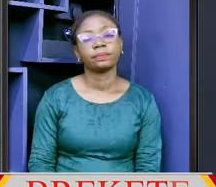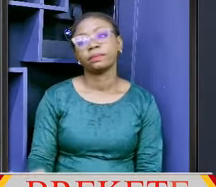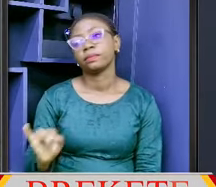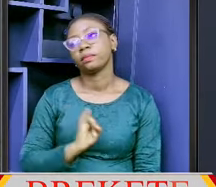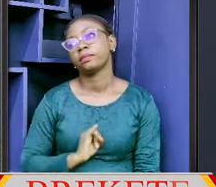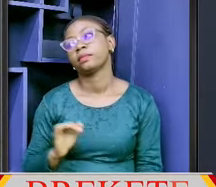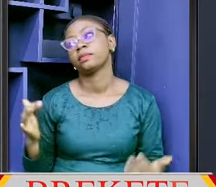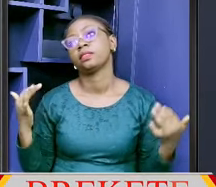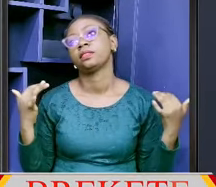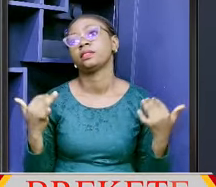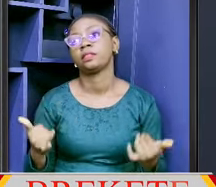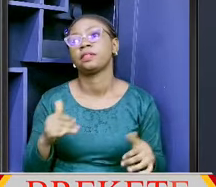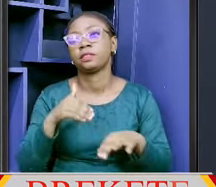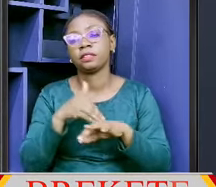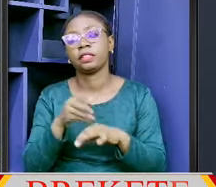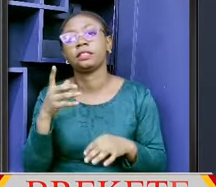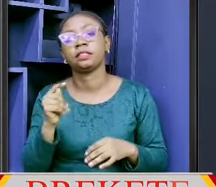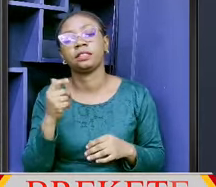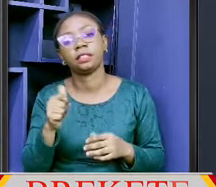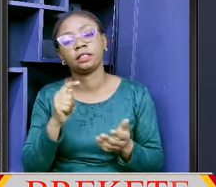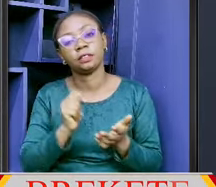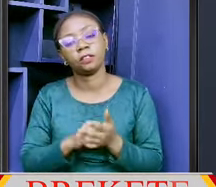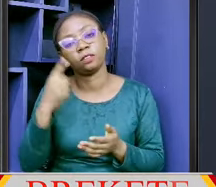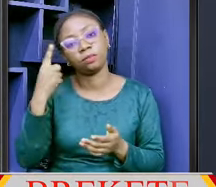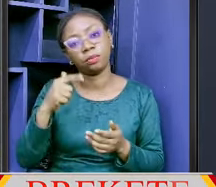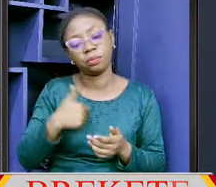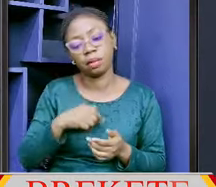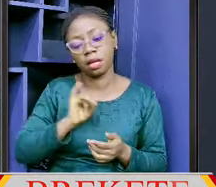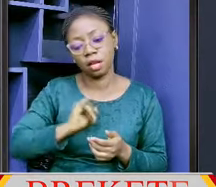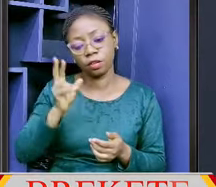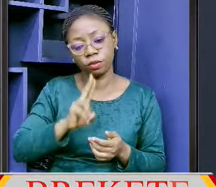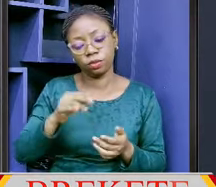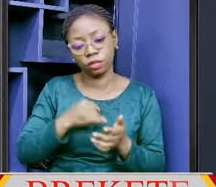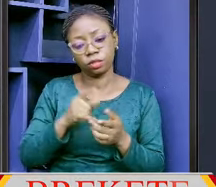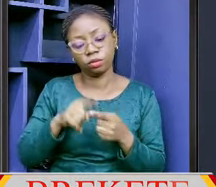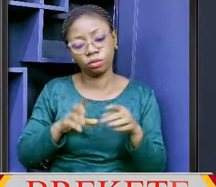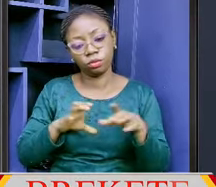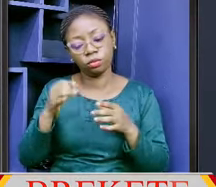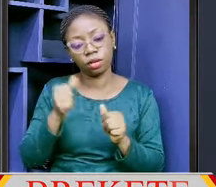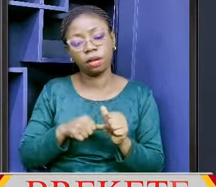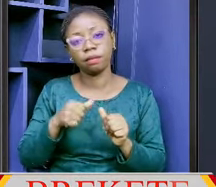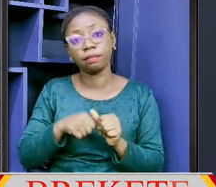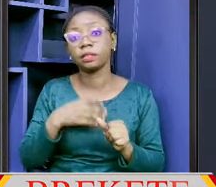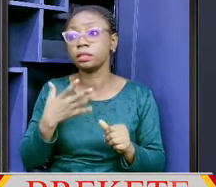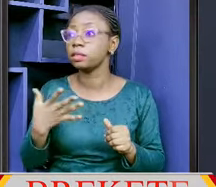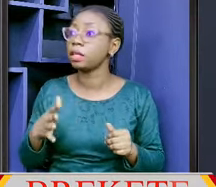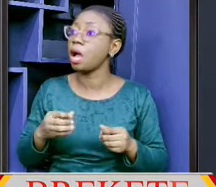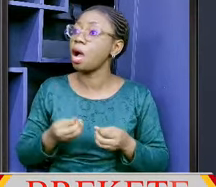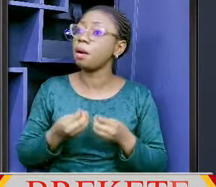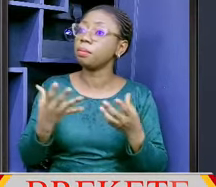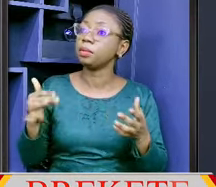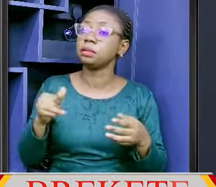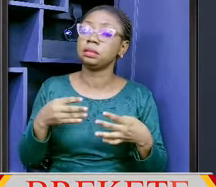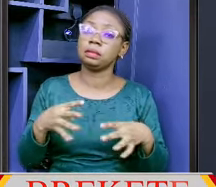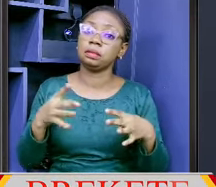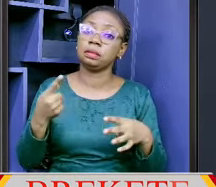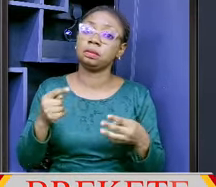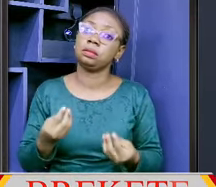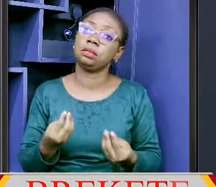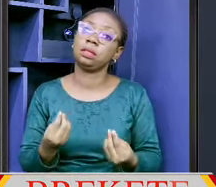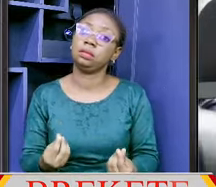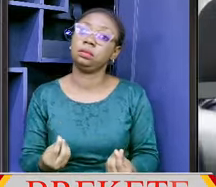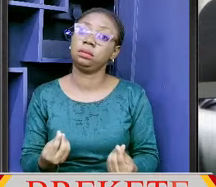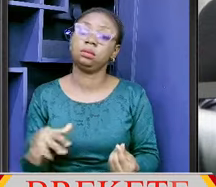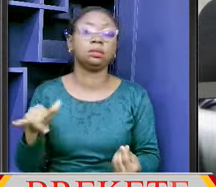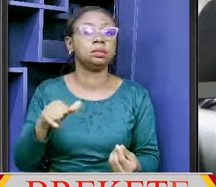now he now send the 10,000 for me. I now use it to do everything. How much they tell you say they sell the land? They did not tell me how